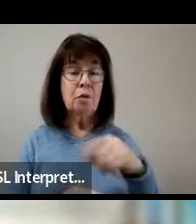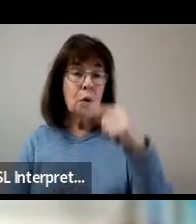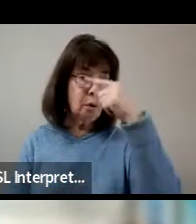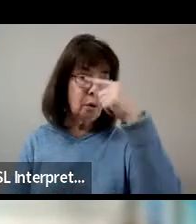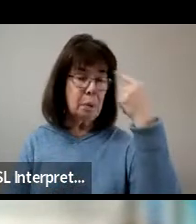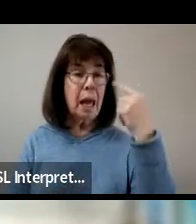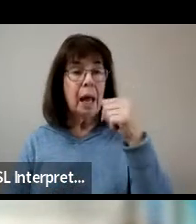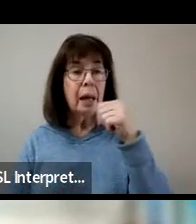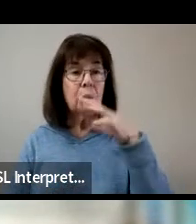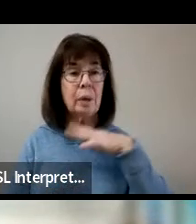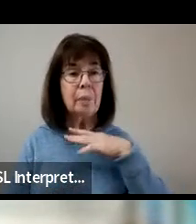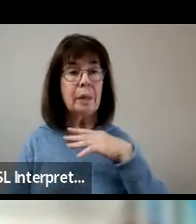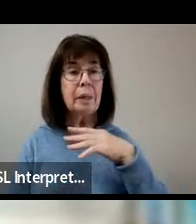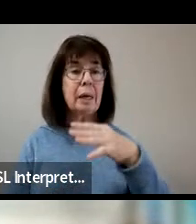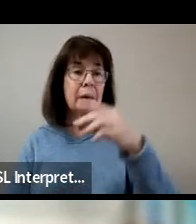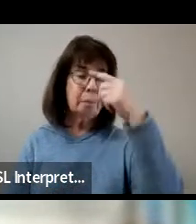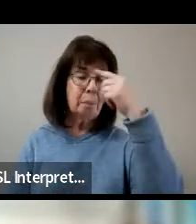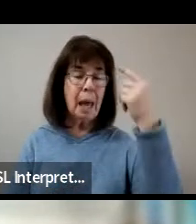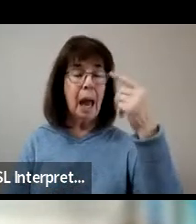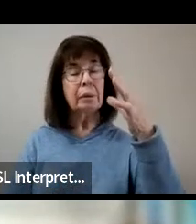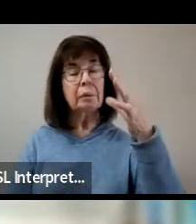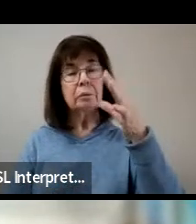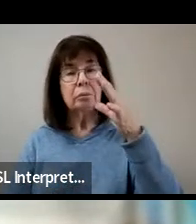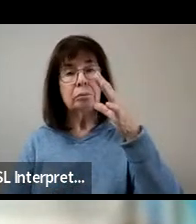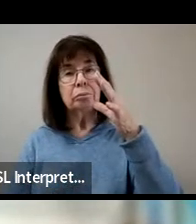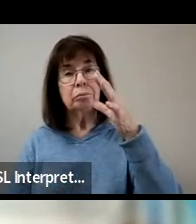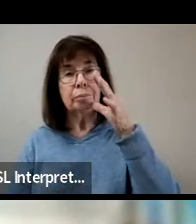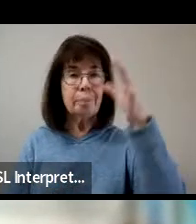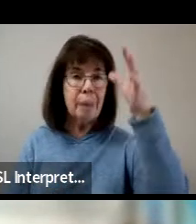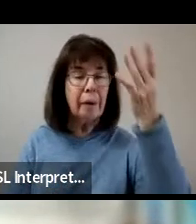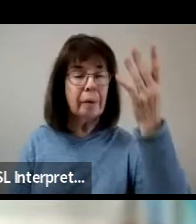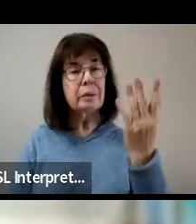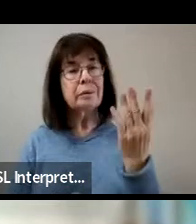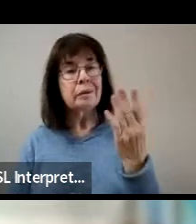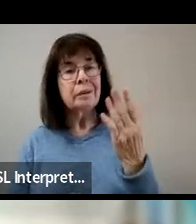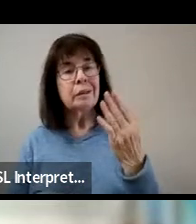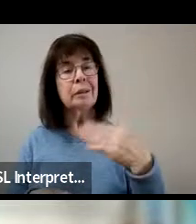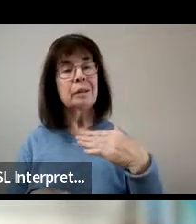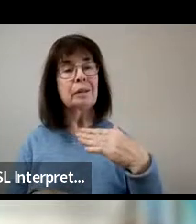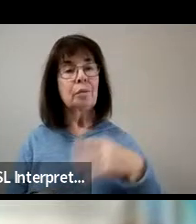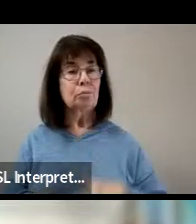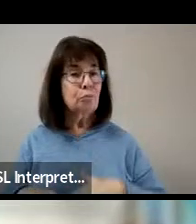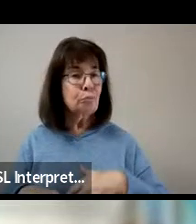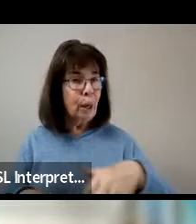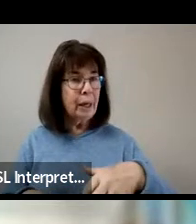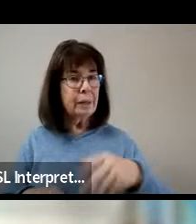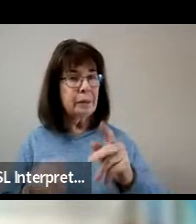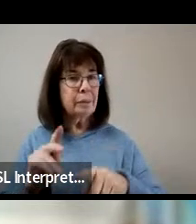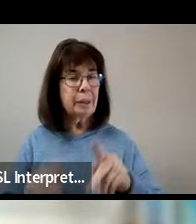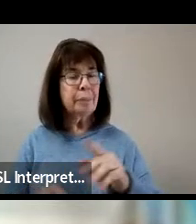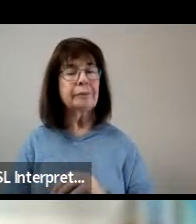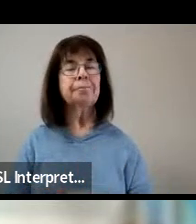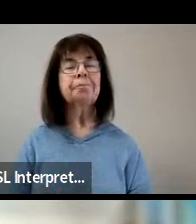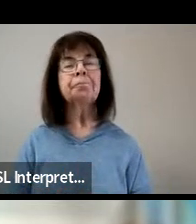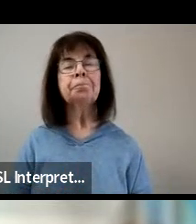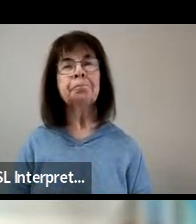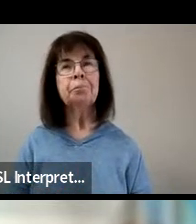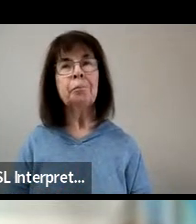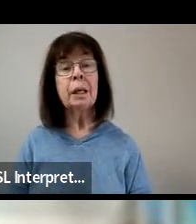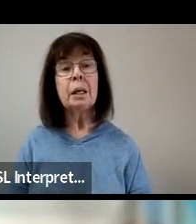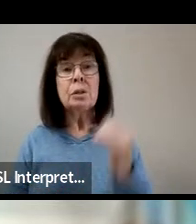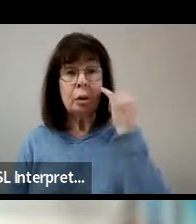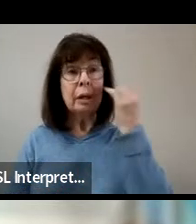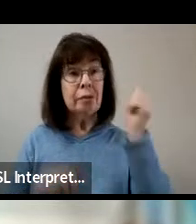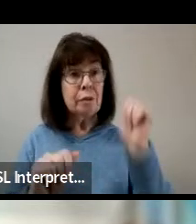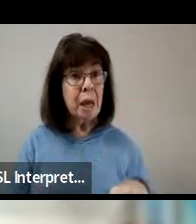women, for Black parenting and pregnant people. So if you're able, We can also drop that into the